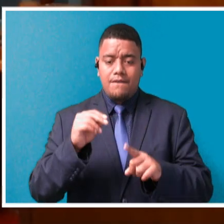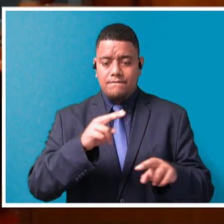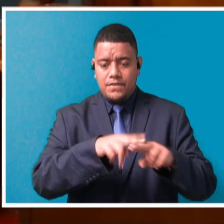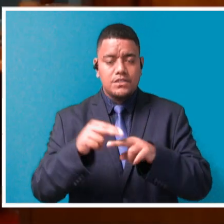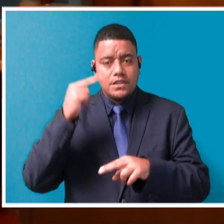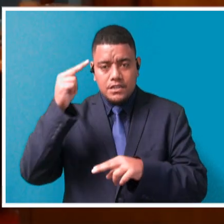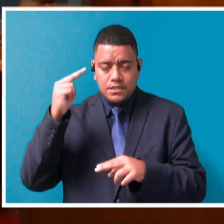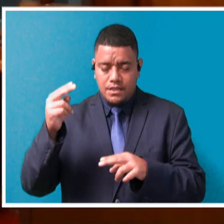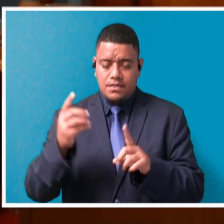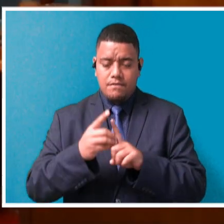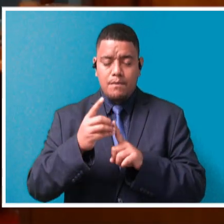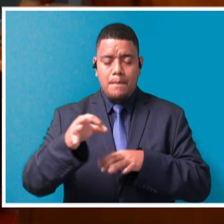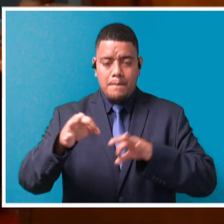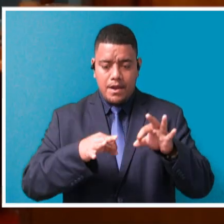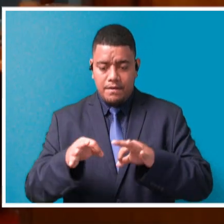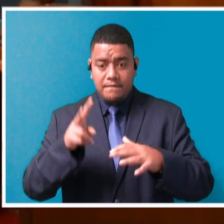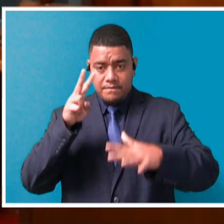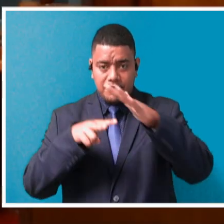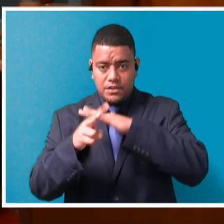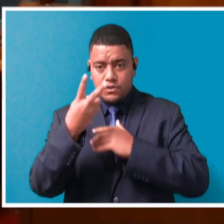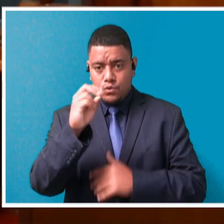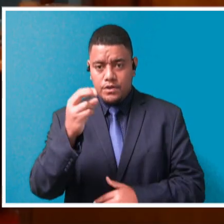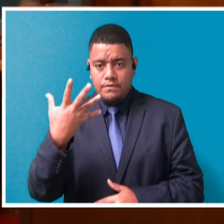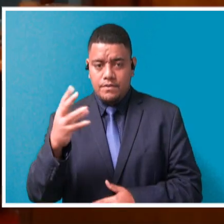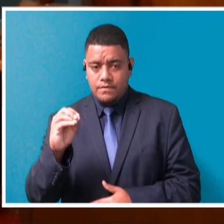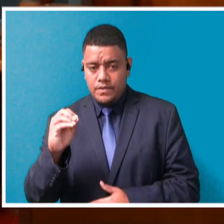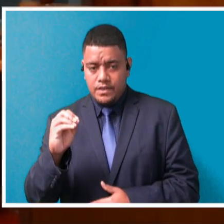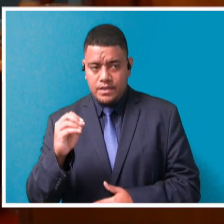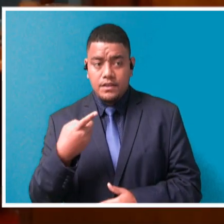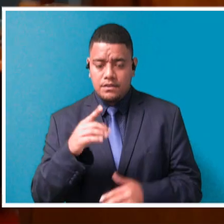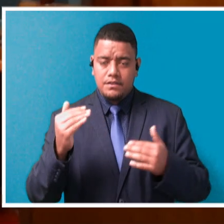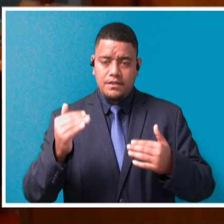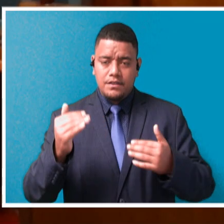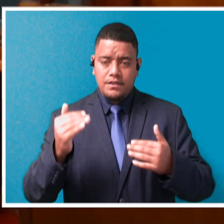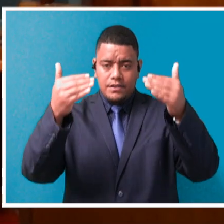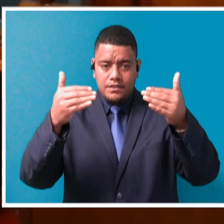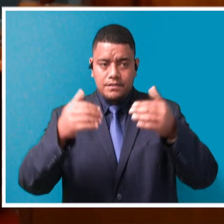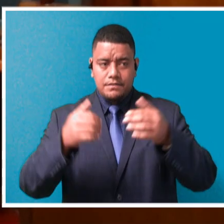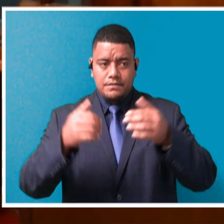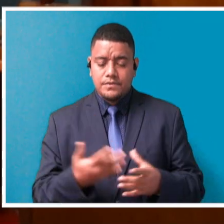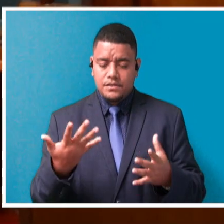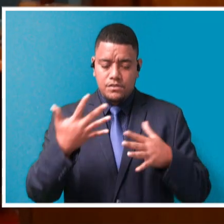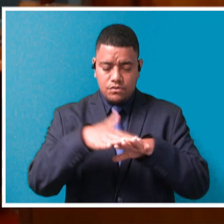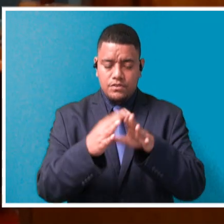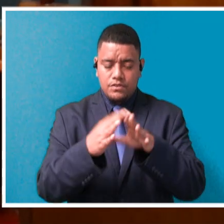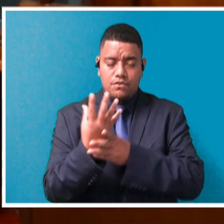National Development Plan and Vision 2050, particularly in advancing inclusive